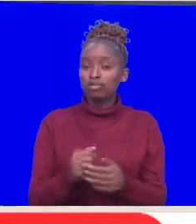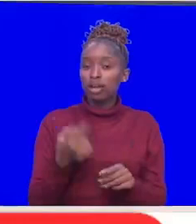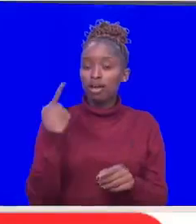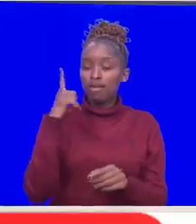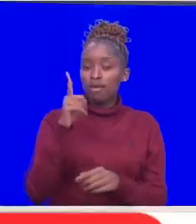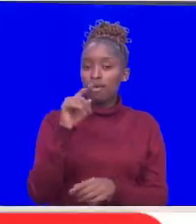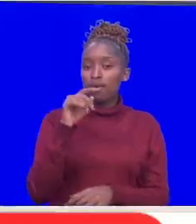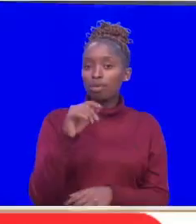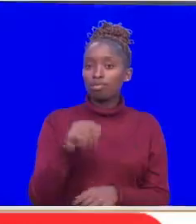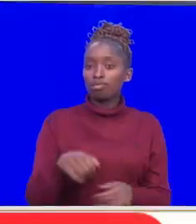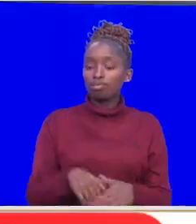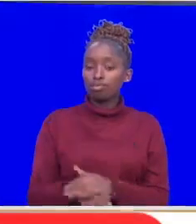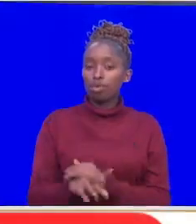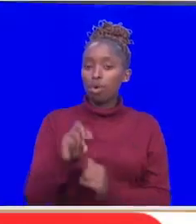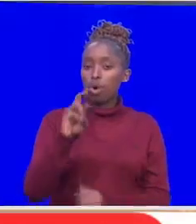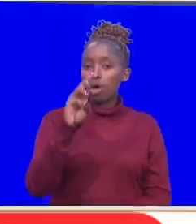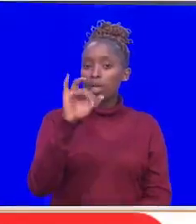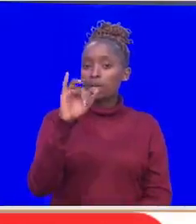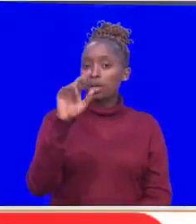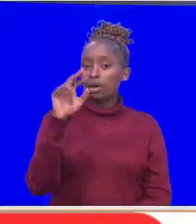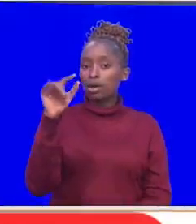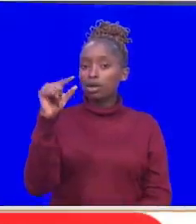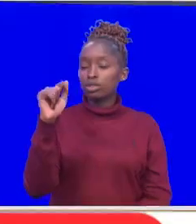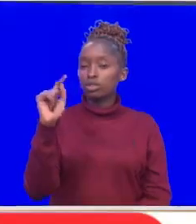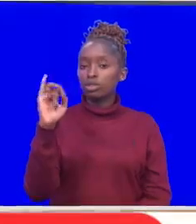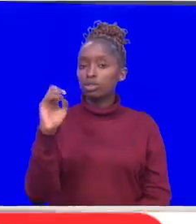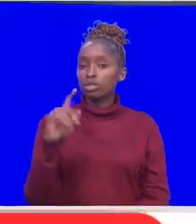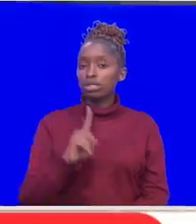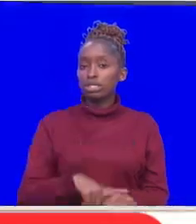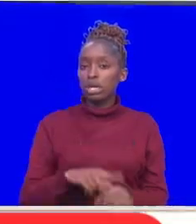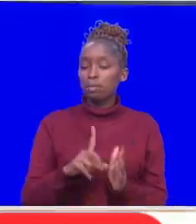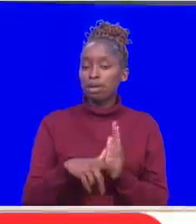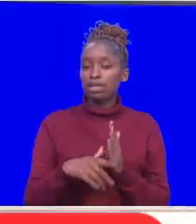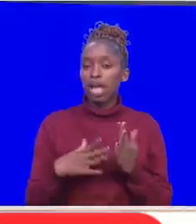drought, which in turn enhances food security.